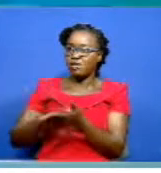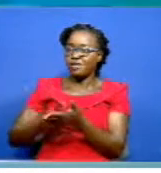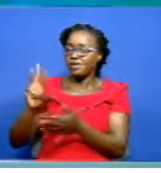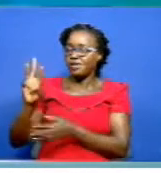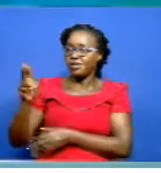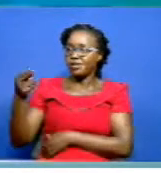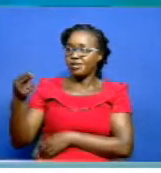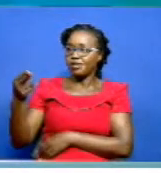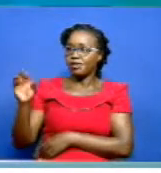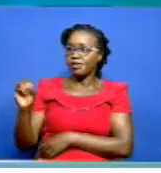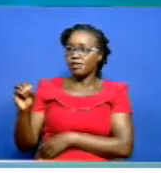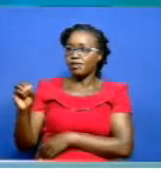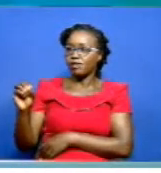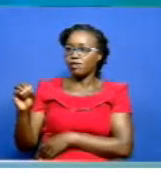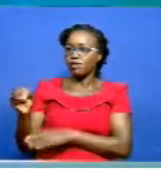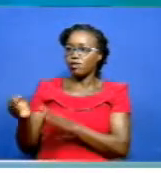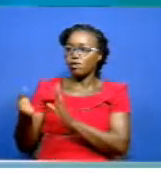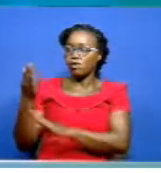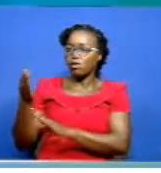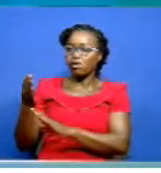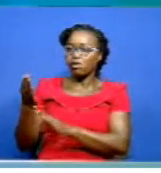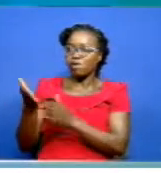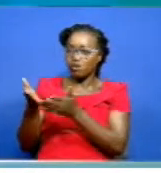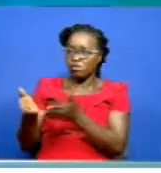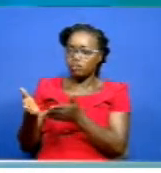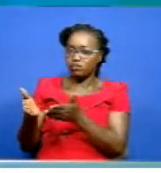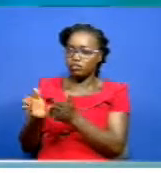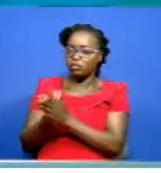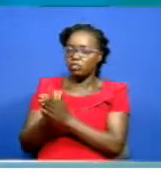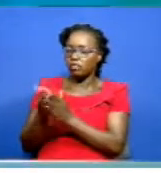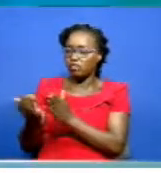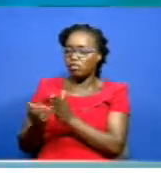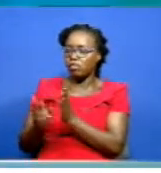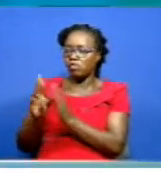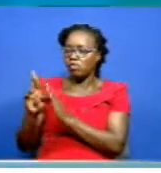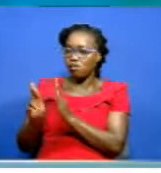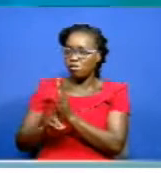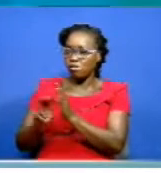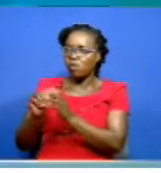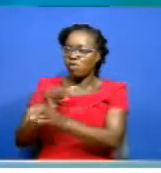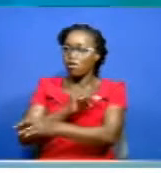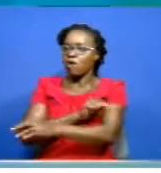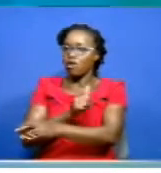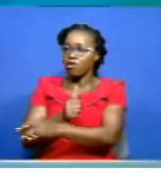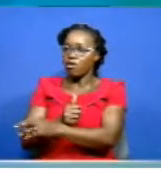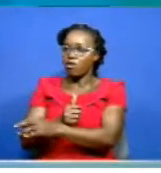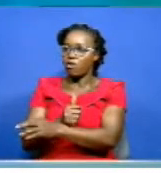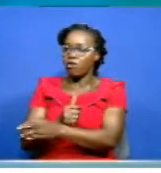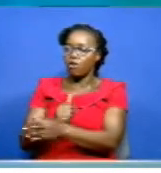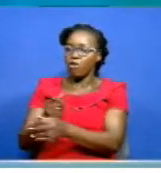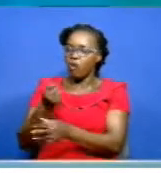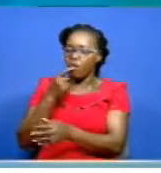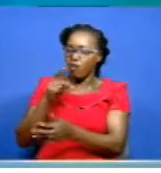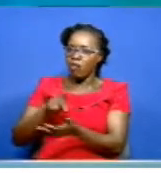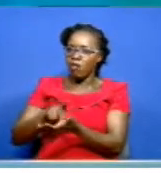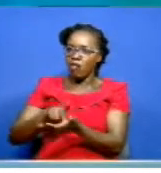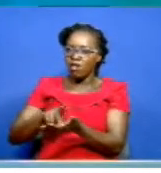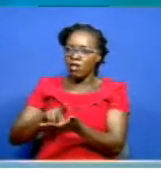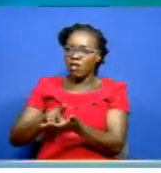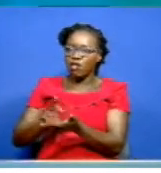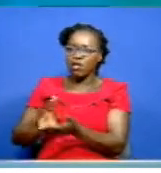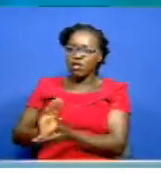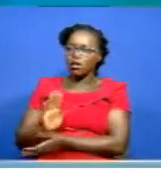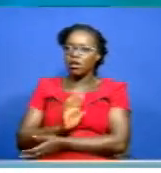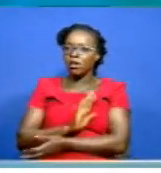WHO emergency use listing, as well as other stringent regulatory authorities. The Pharmacy and Poisons Board does due